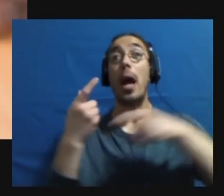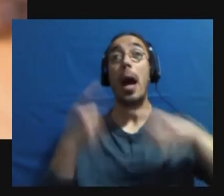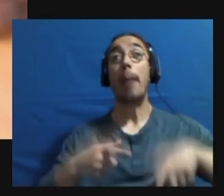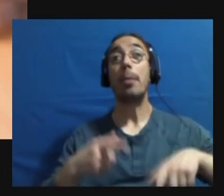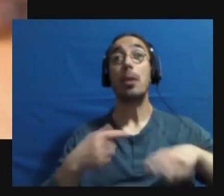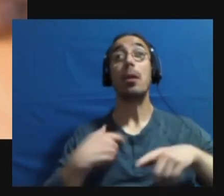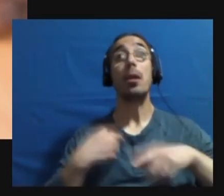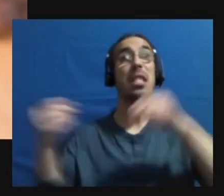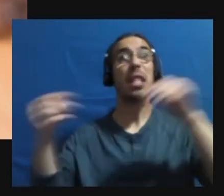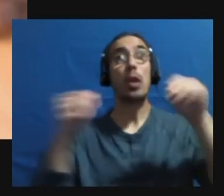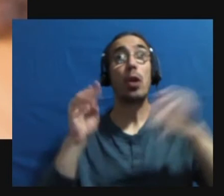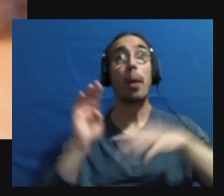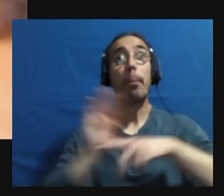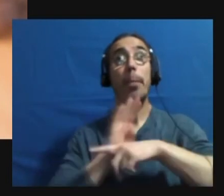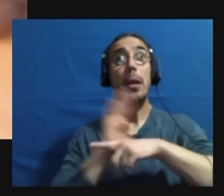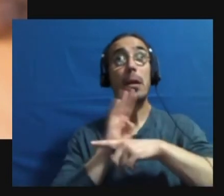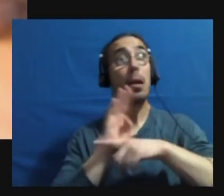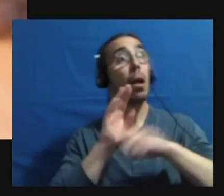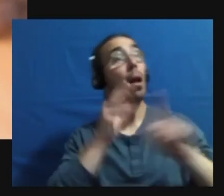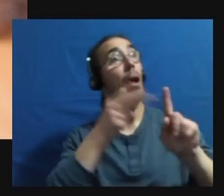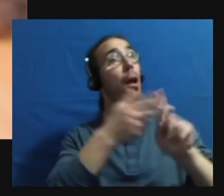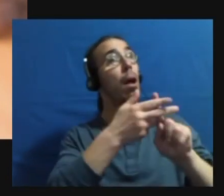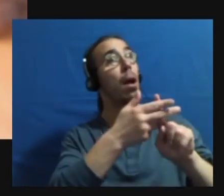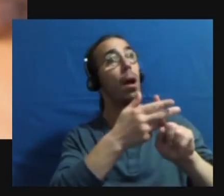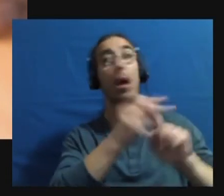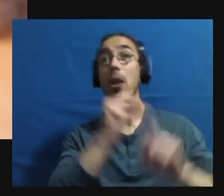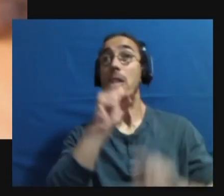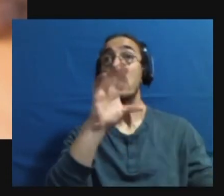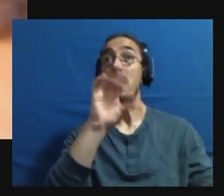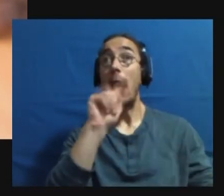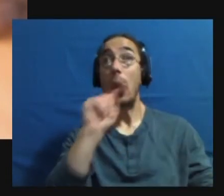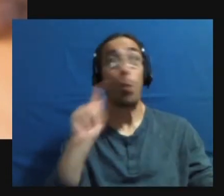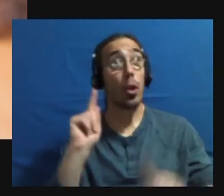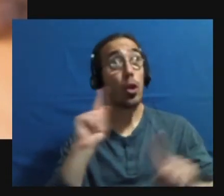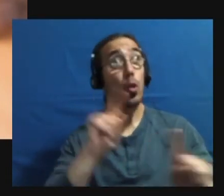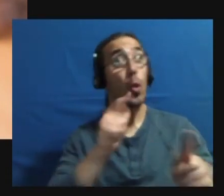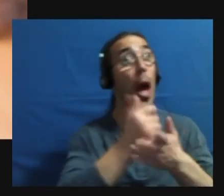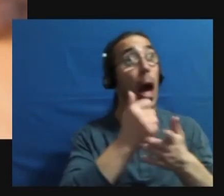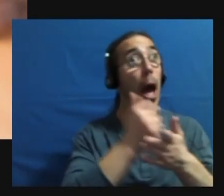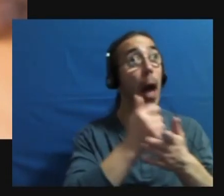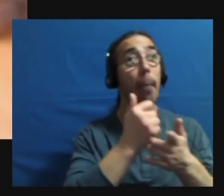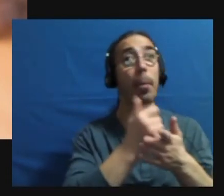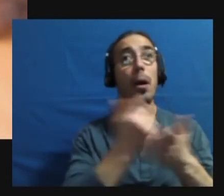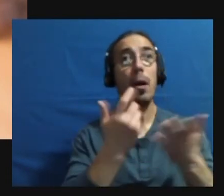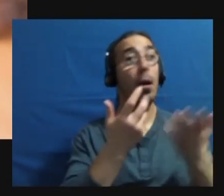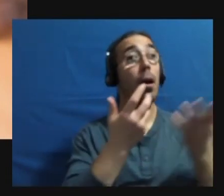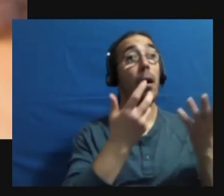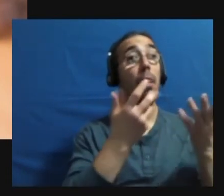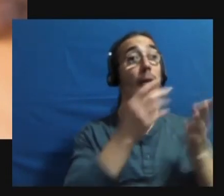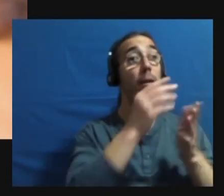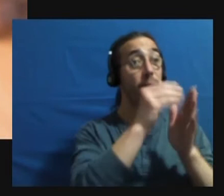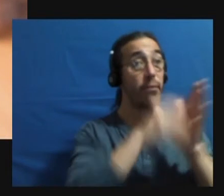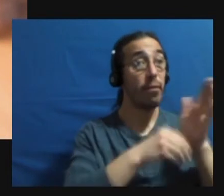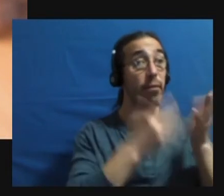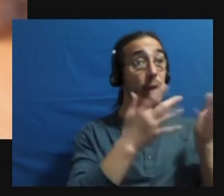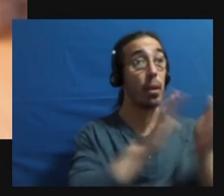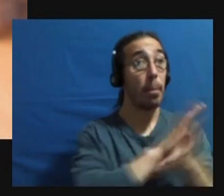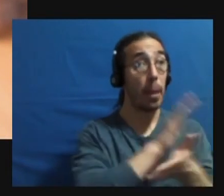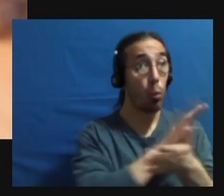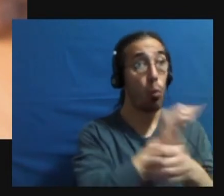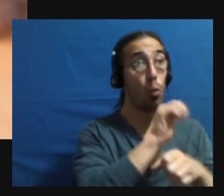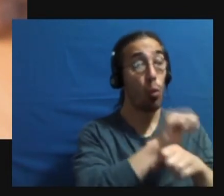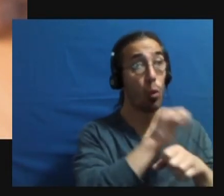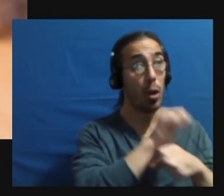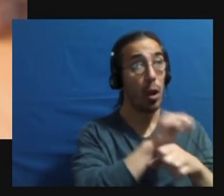one of the top car salespeople, Scott, came to assist Mark. Scott finished a slip Mark had started. Concerned with following the